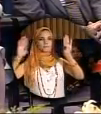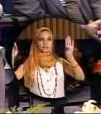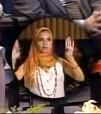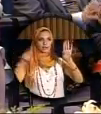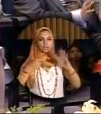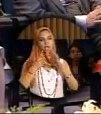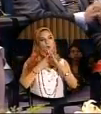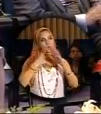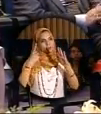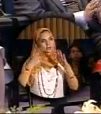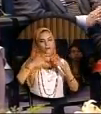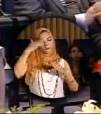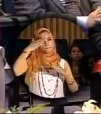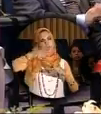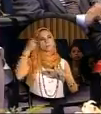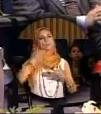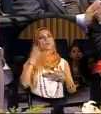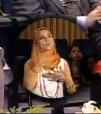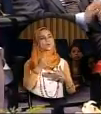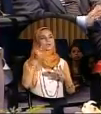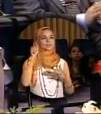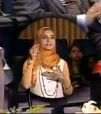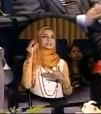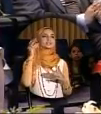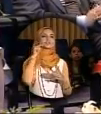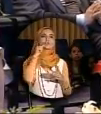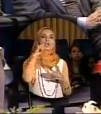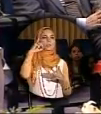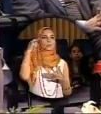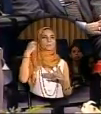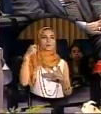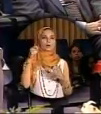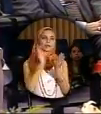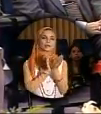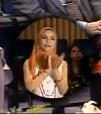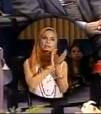On behalf of all Egyptians, we should like to congratulate you, Mrs. Mubarak.